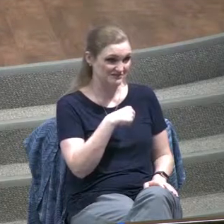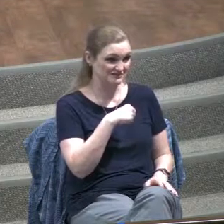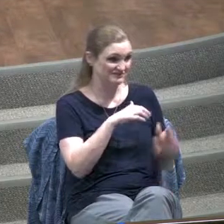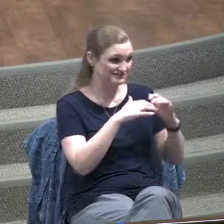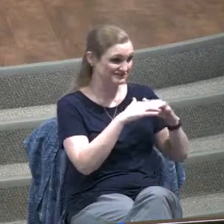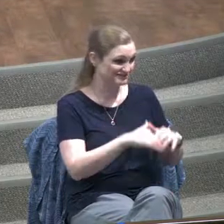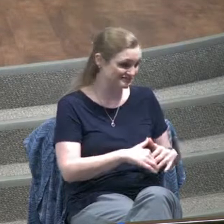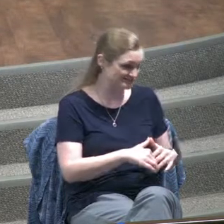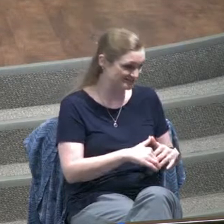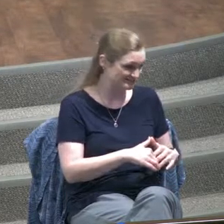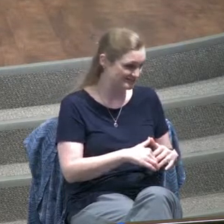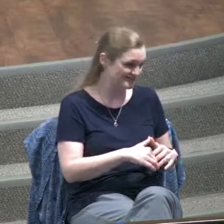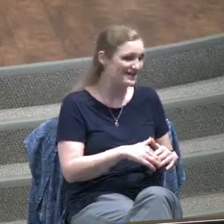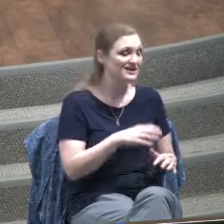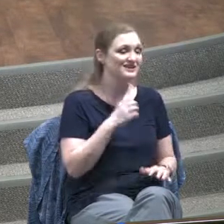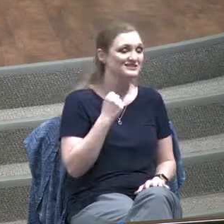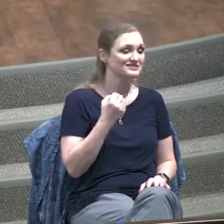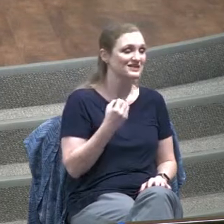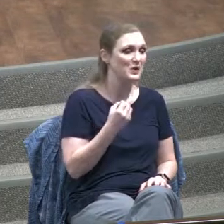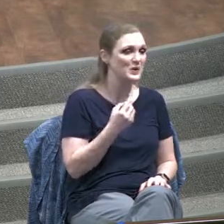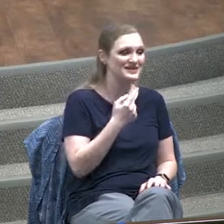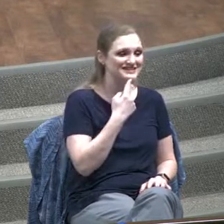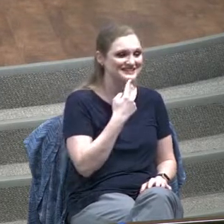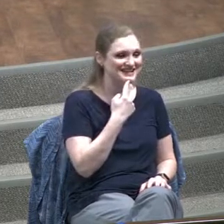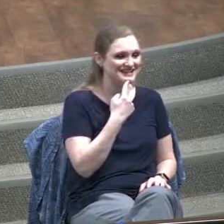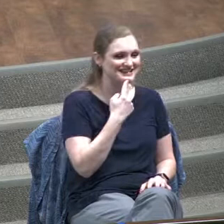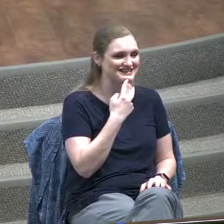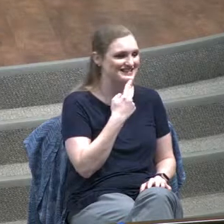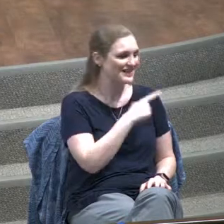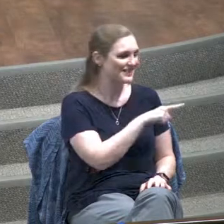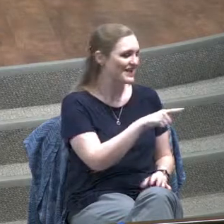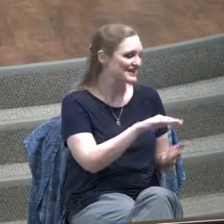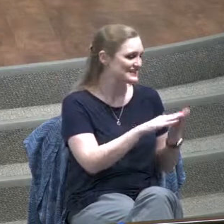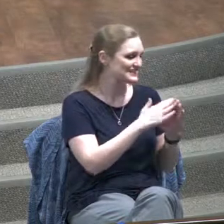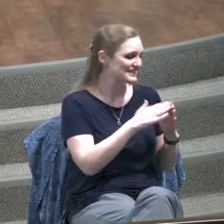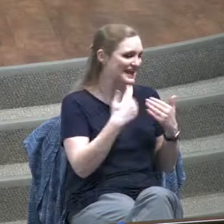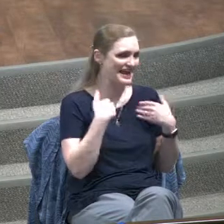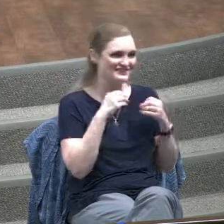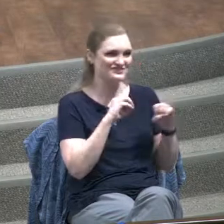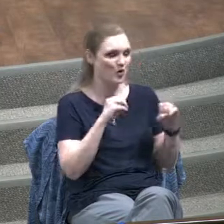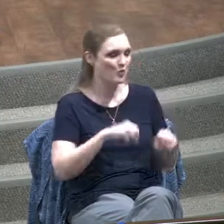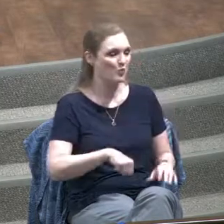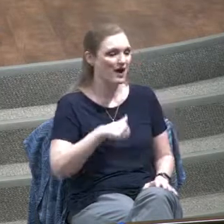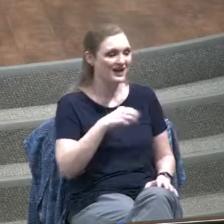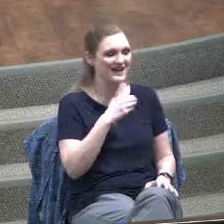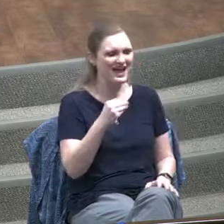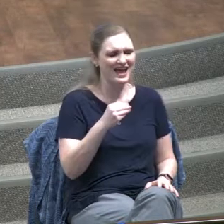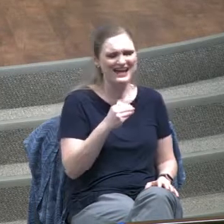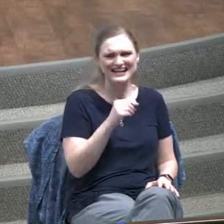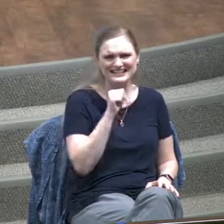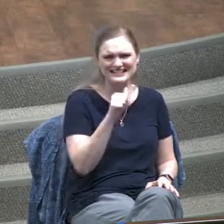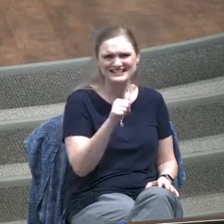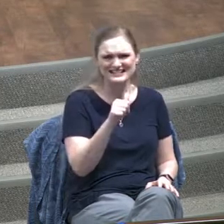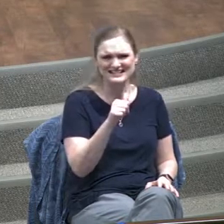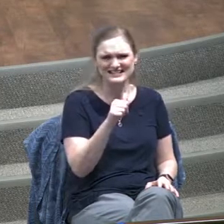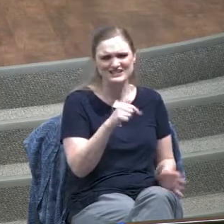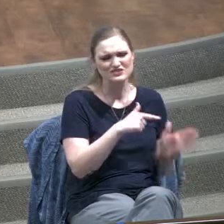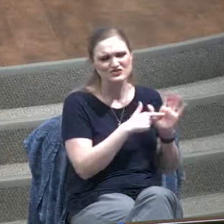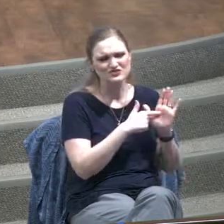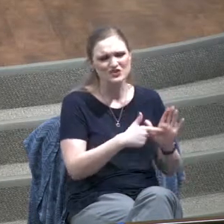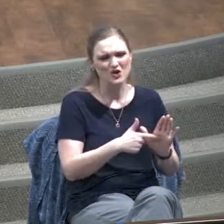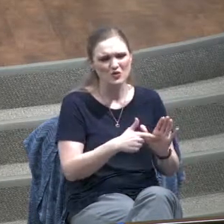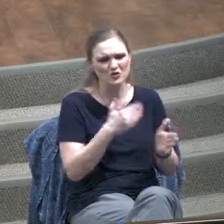What does that say about your pride in yourself? What does that say about your God? That's how Nehemiah say